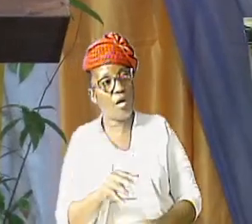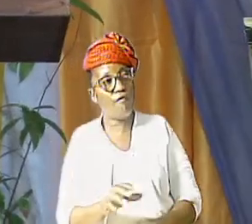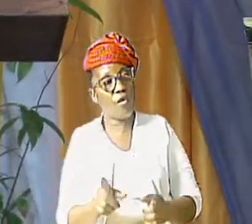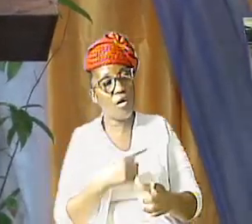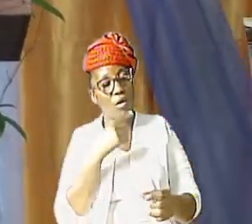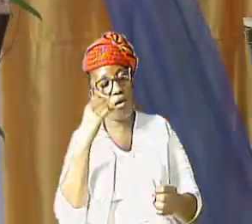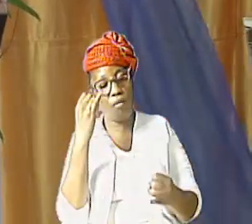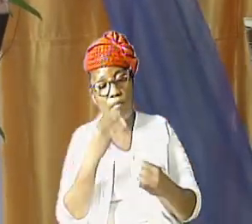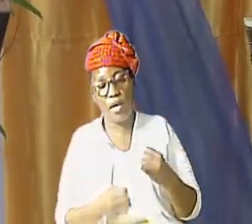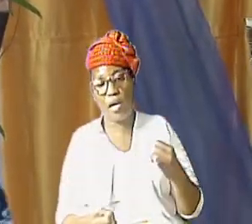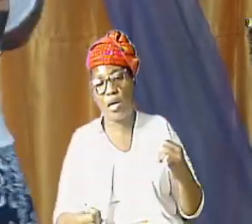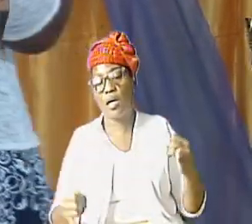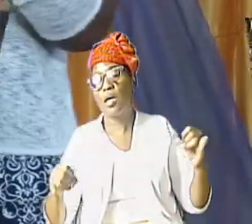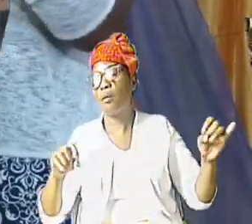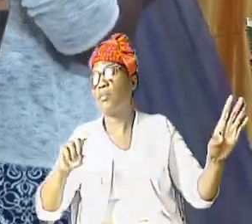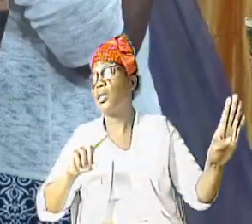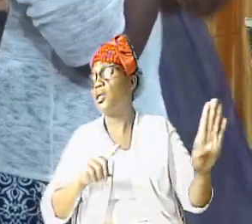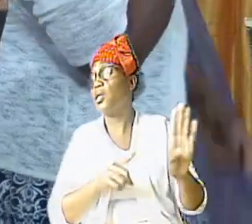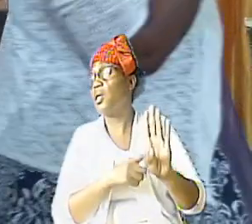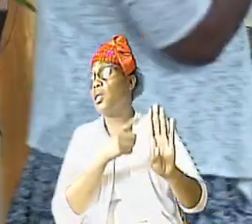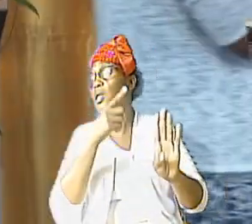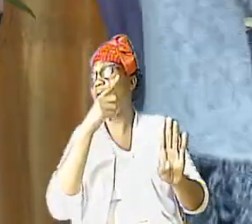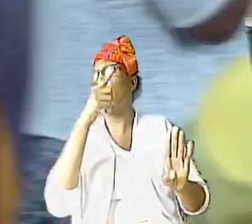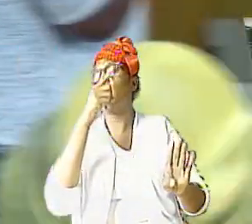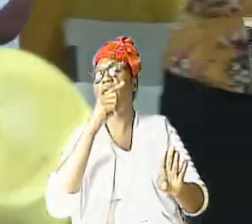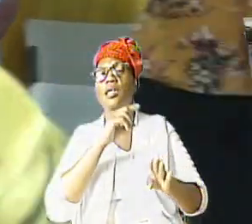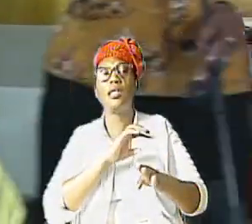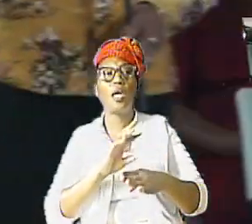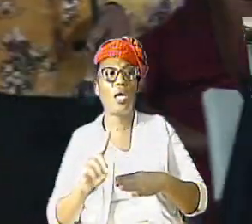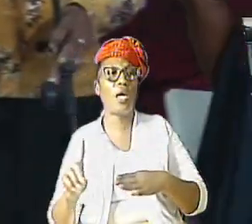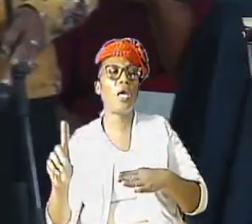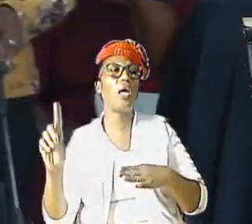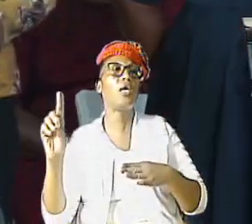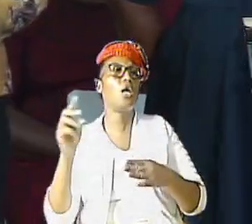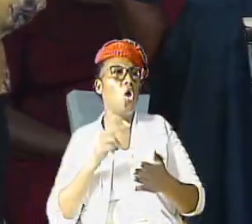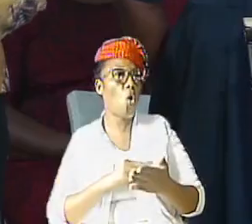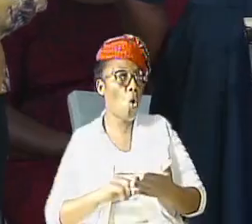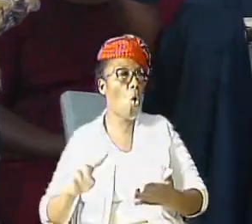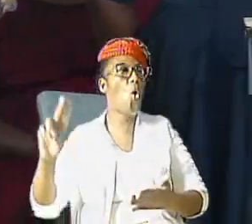Creator. Alpha, Omega, beginning and the end.